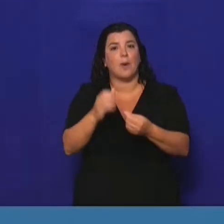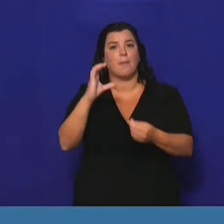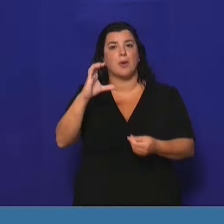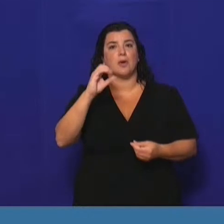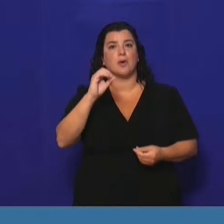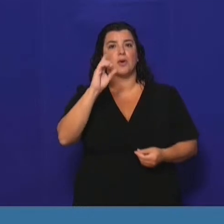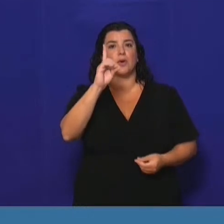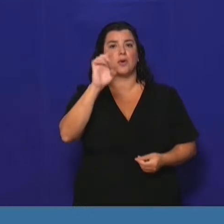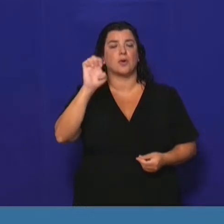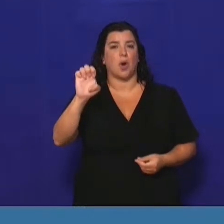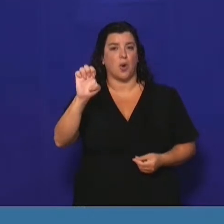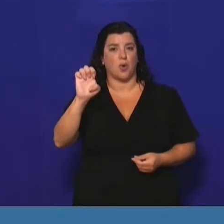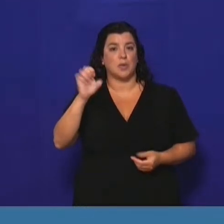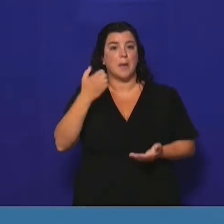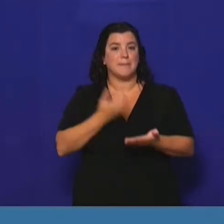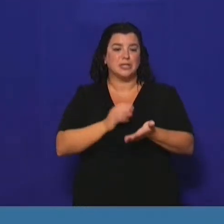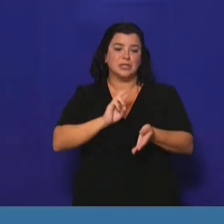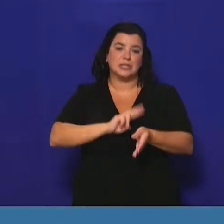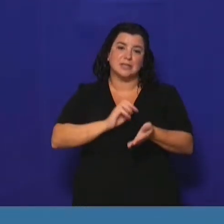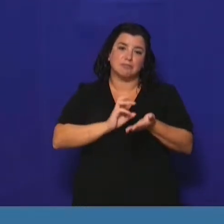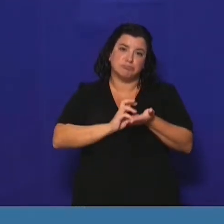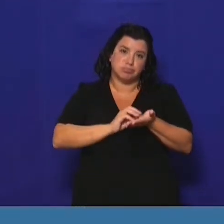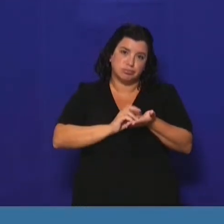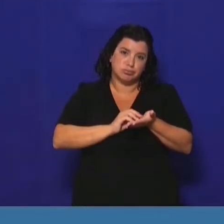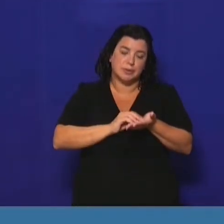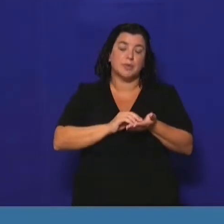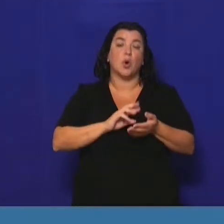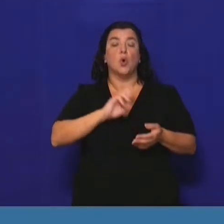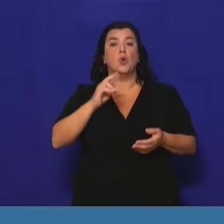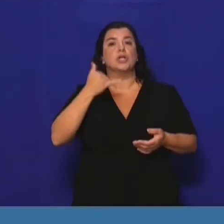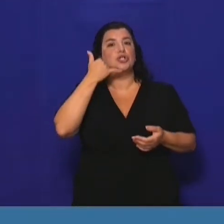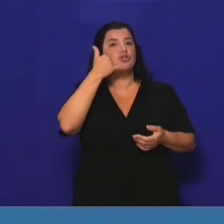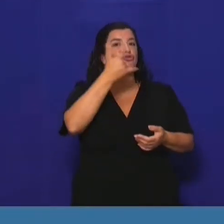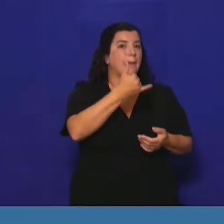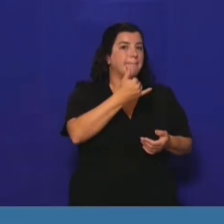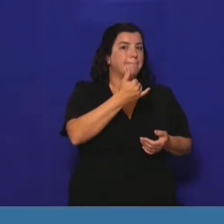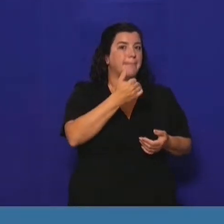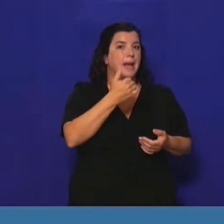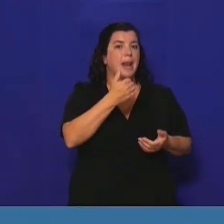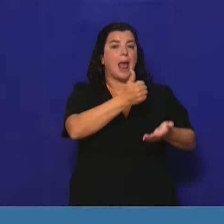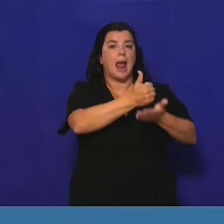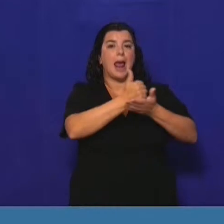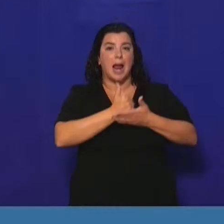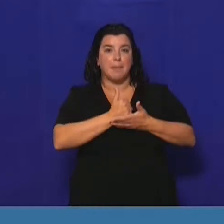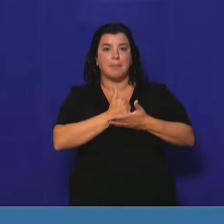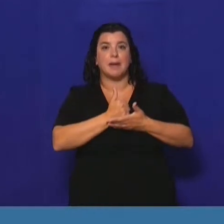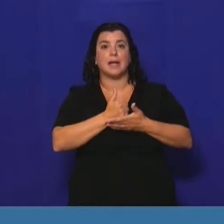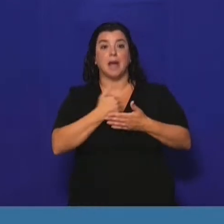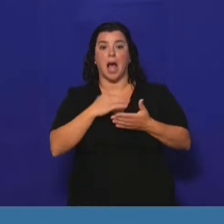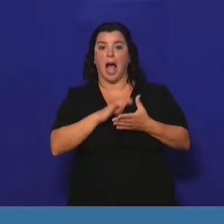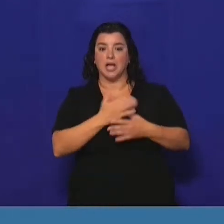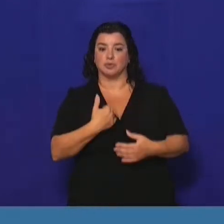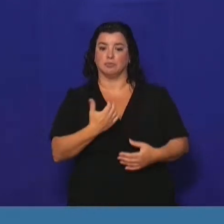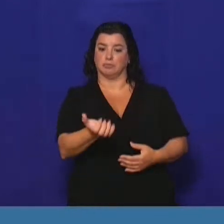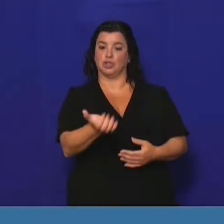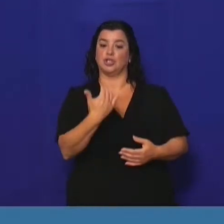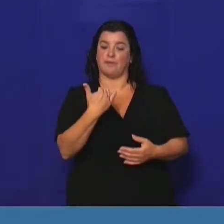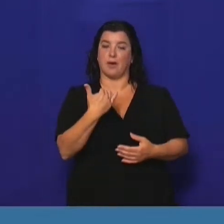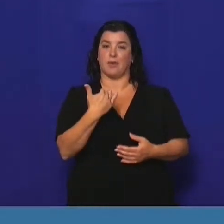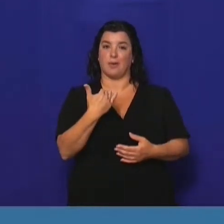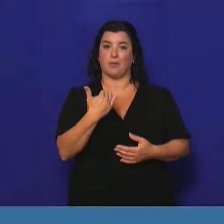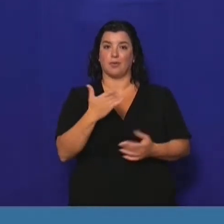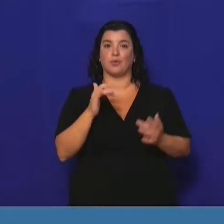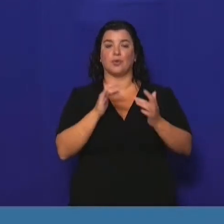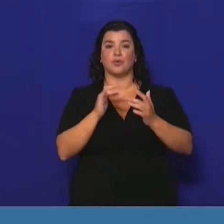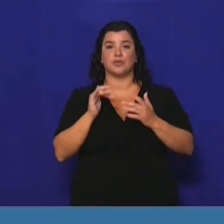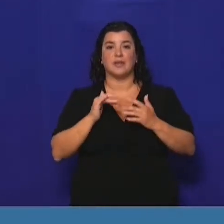jkun jistgħu jidaħluha fl-app tagħhom u kellna numru ta' nies li ċemplu l-helpline għaliex dawn irċivew il-messaġġ li setgħu kienu kuntatti. Dan qed